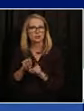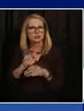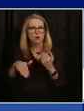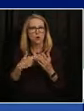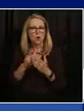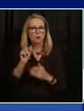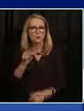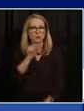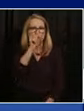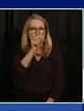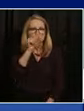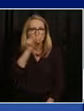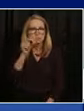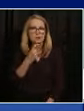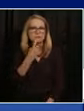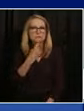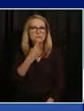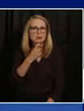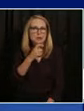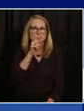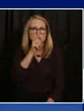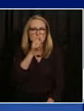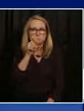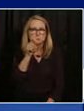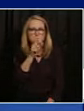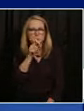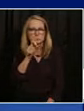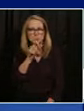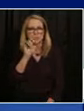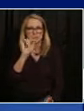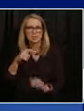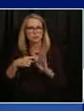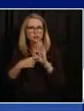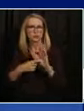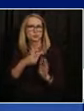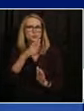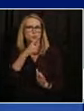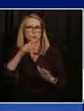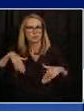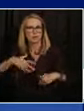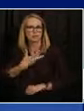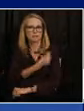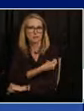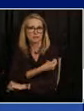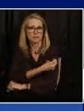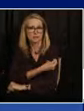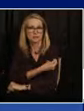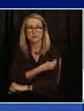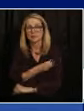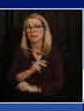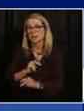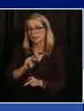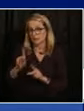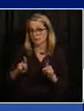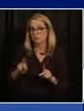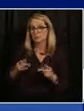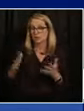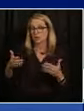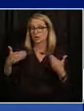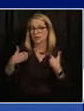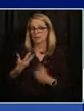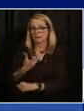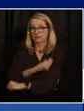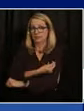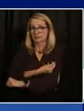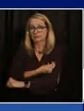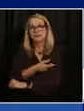that small sliver, 25% of the population who's not vaccinated, the people who are vaccinated, a minority of the hospitalizations, have better